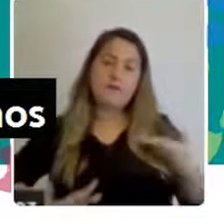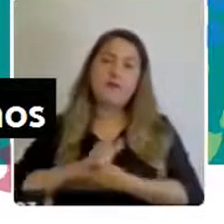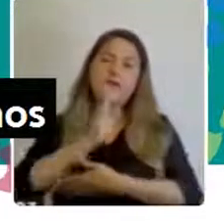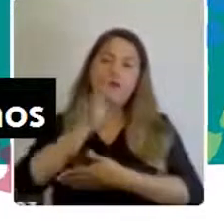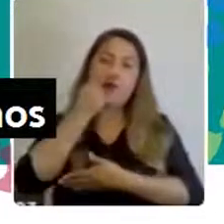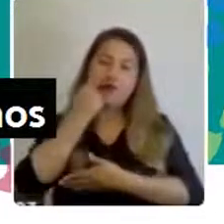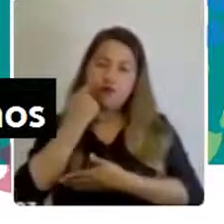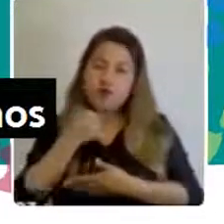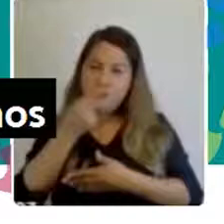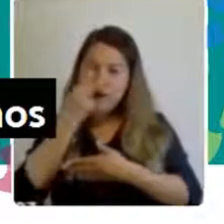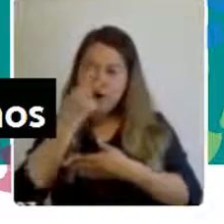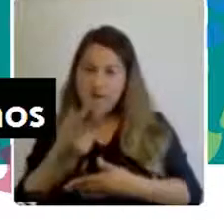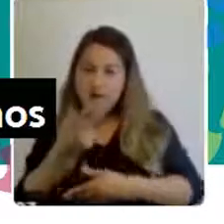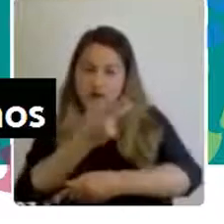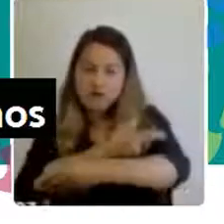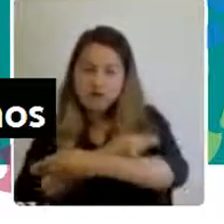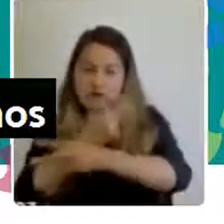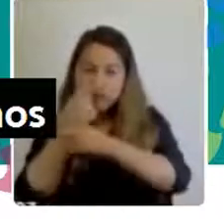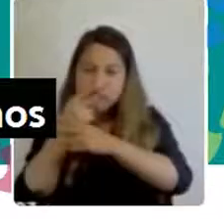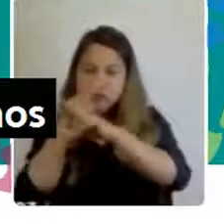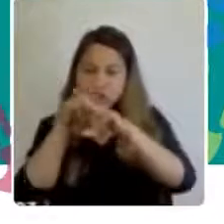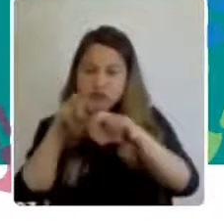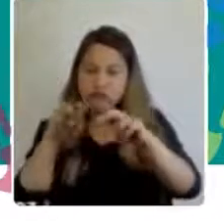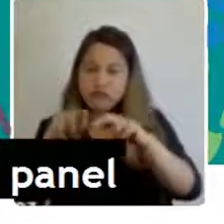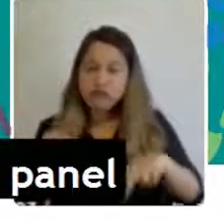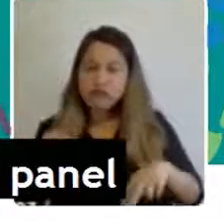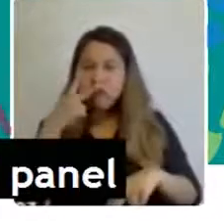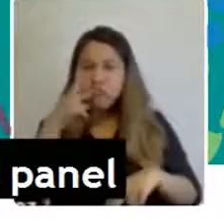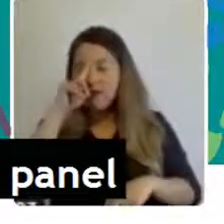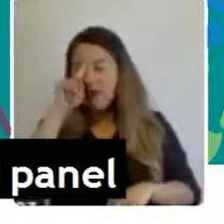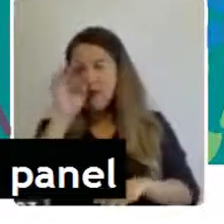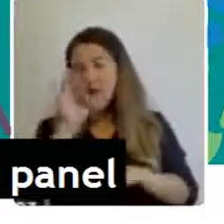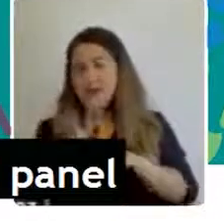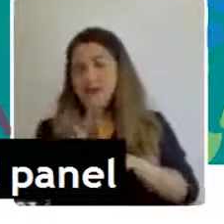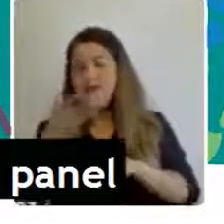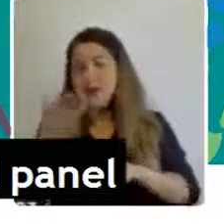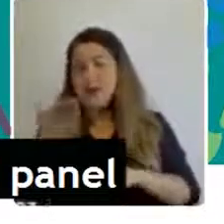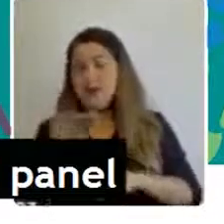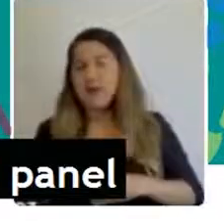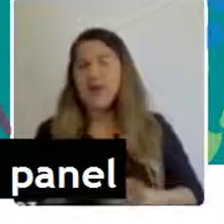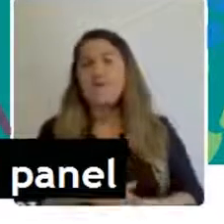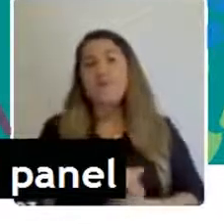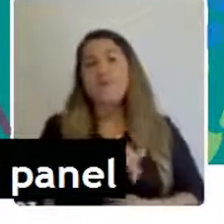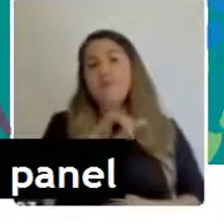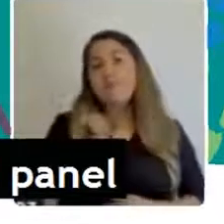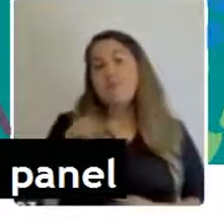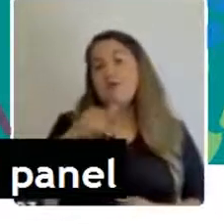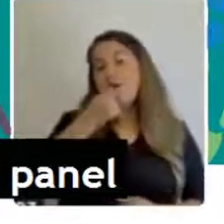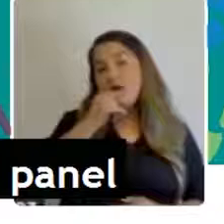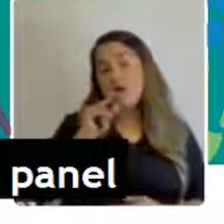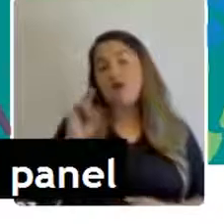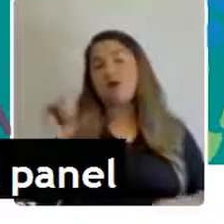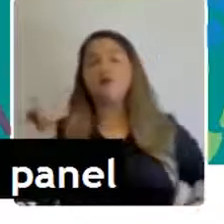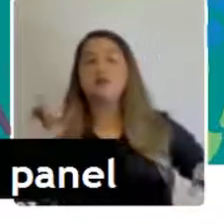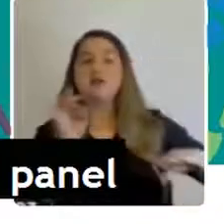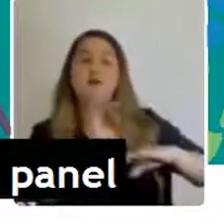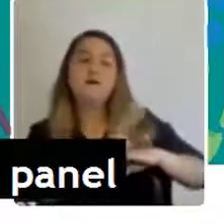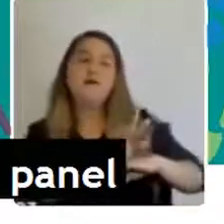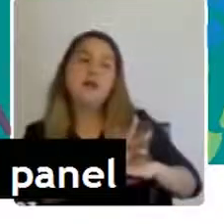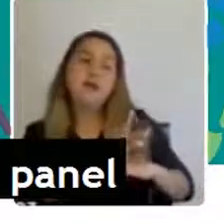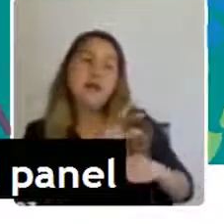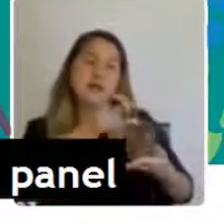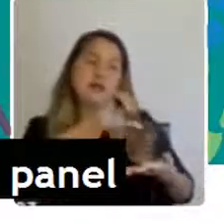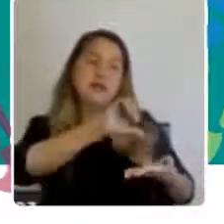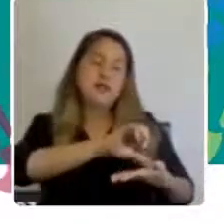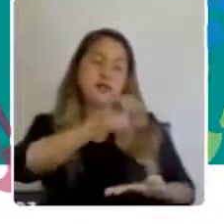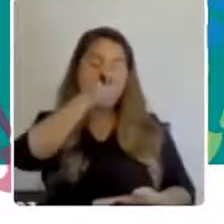to the clinical center. And we are now in the phase to enlarge